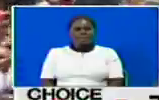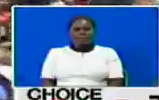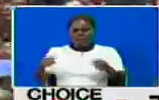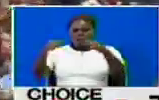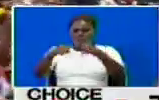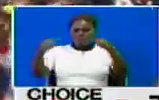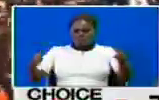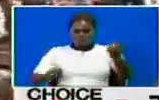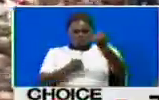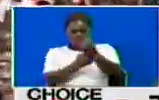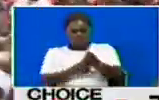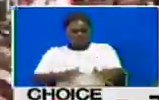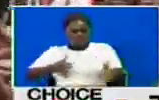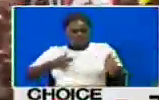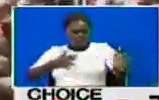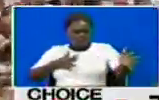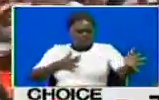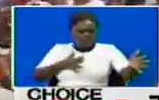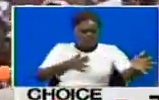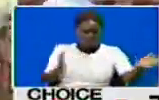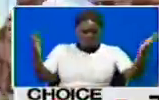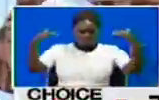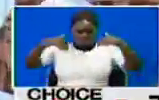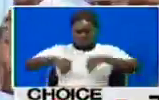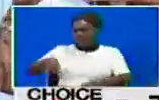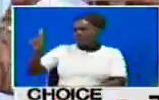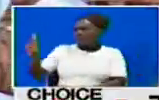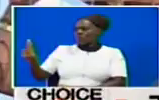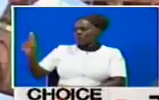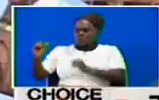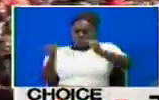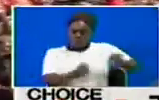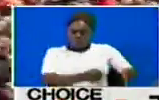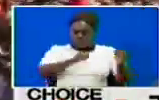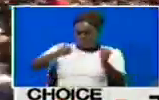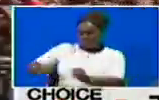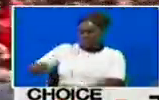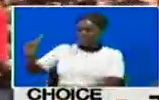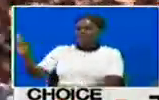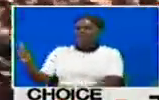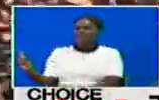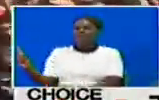Opposition supporters came in their hundreds to converge at the historic Uhuru Park grounds in Nairobi.